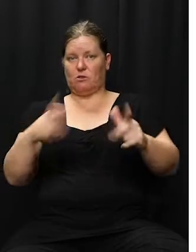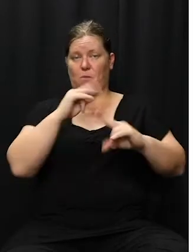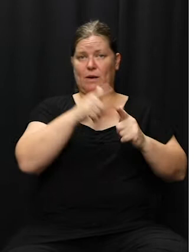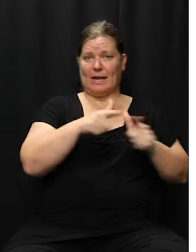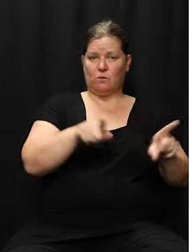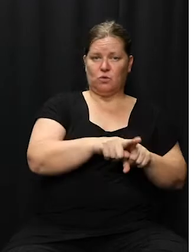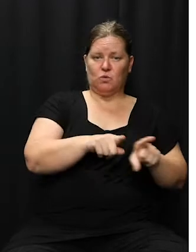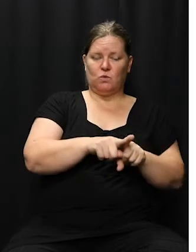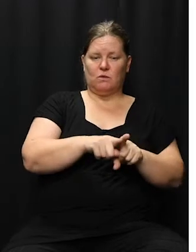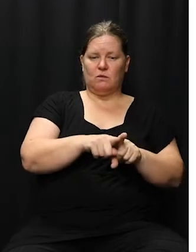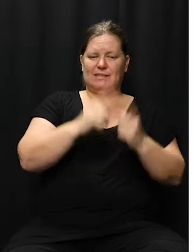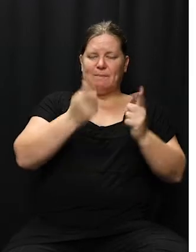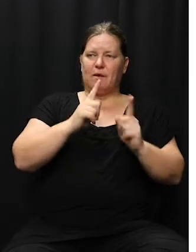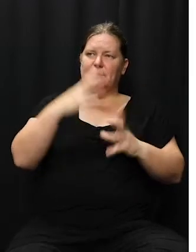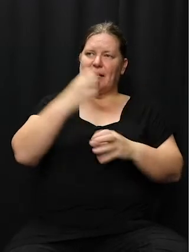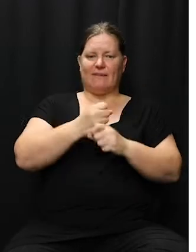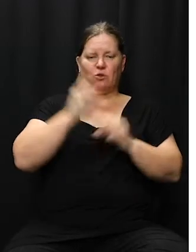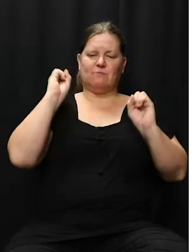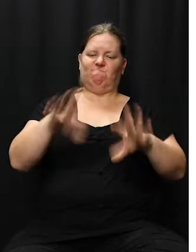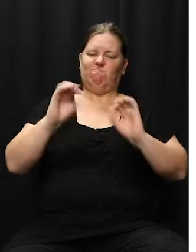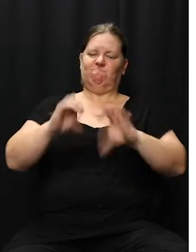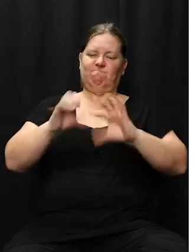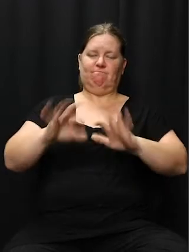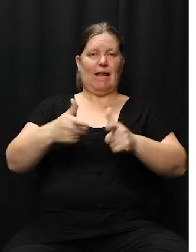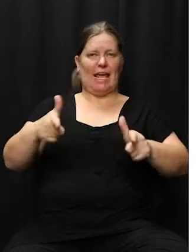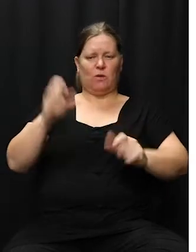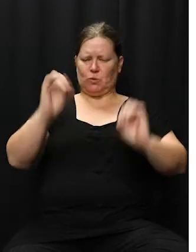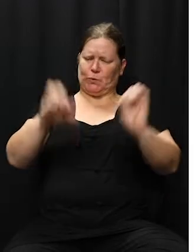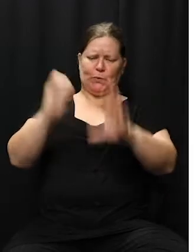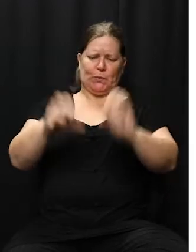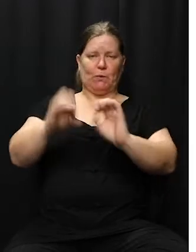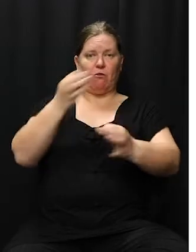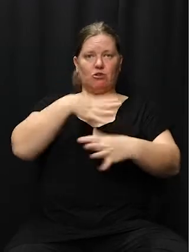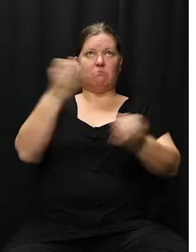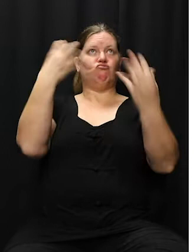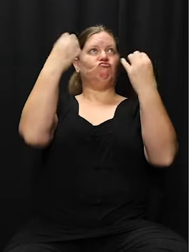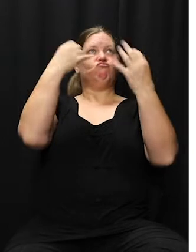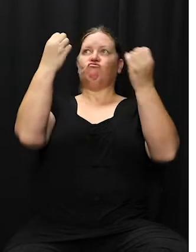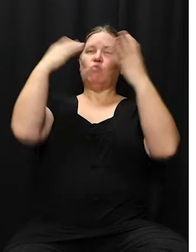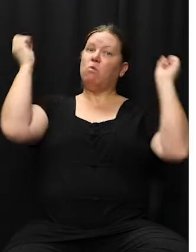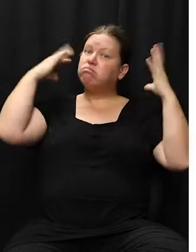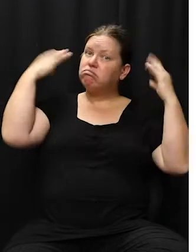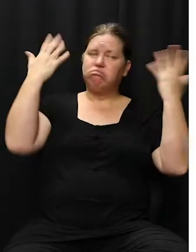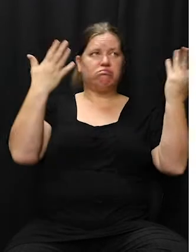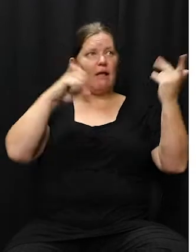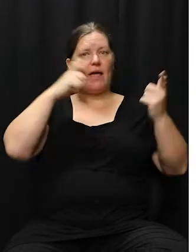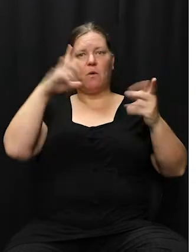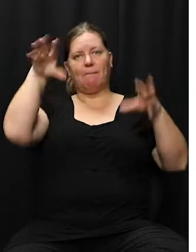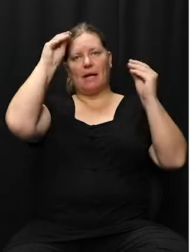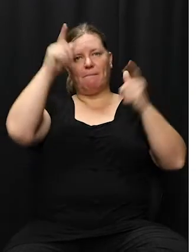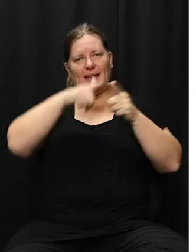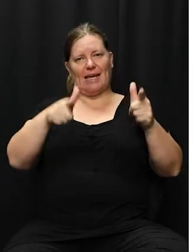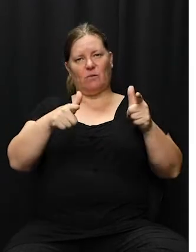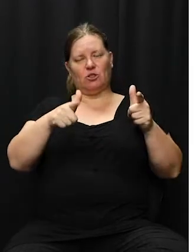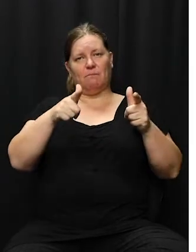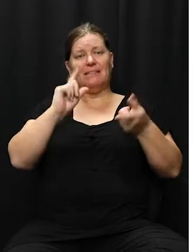just in sign languages and spoken languages as well. Sometimes the idea is we're just going to shove a whole lot of language into them. We'll just bombard them and immerse them in